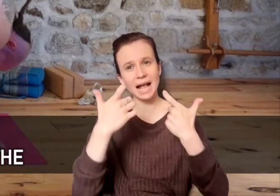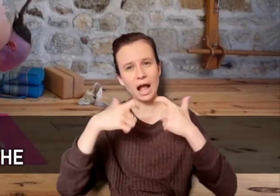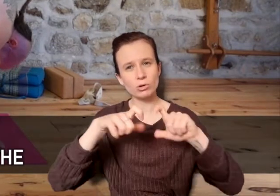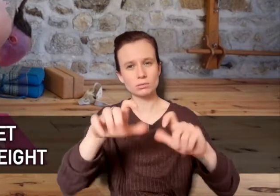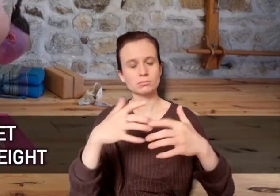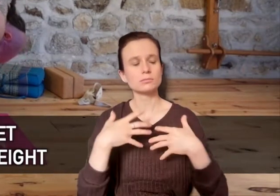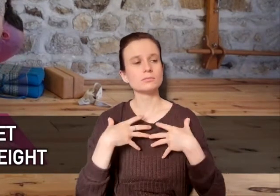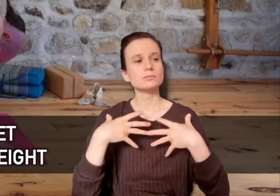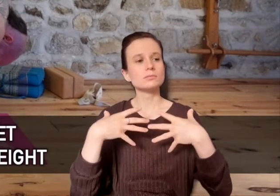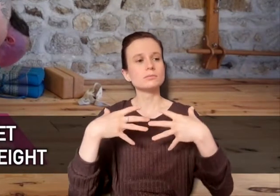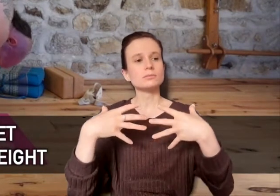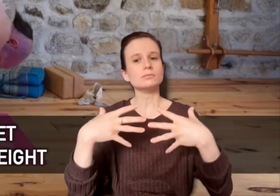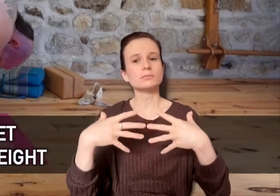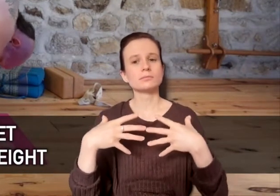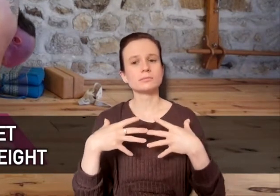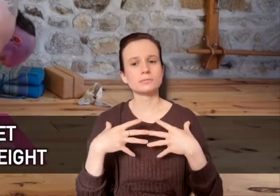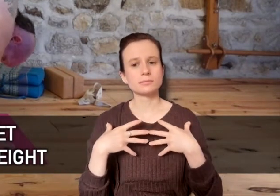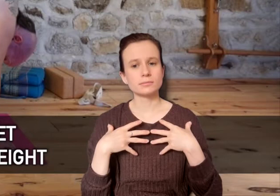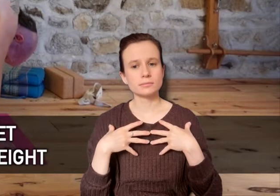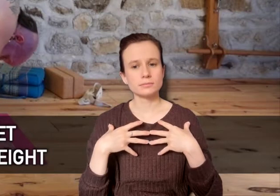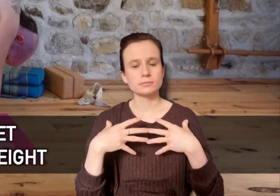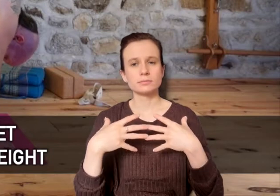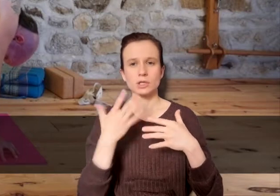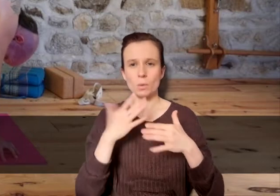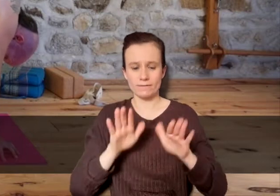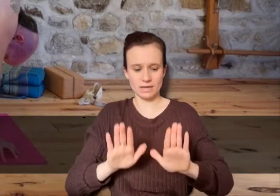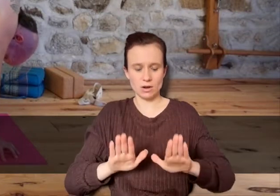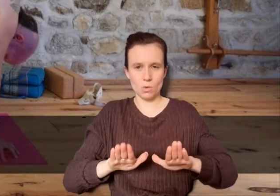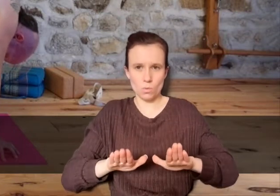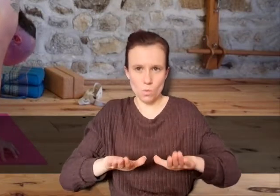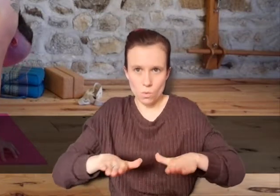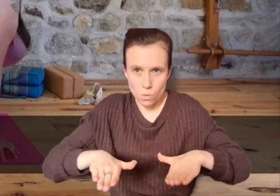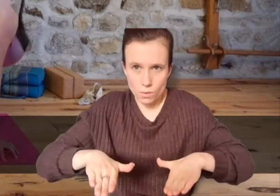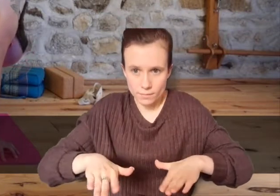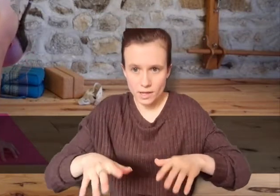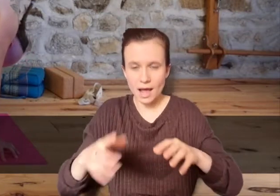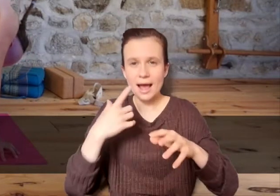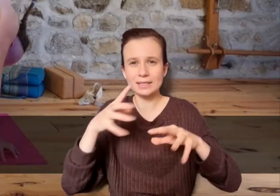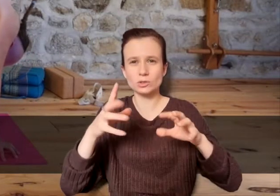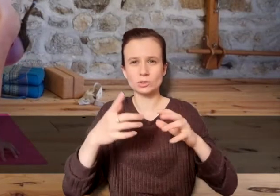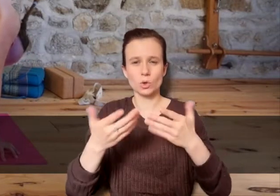breath, shifting the weight into the fronts of the feet a little bit, taking a little bit of weight with your hands.